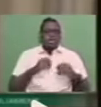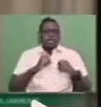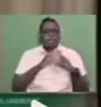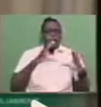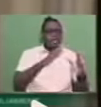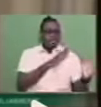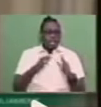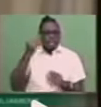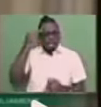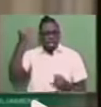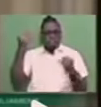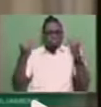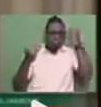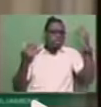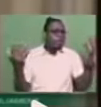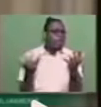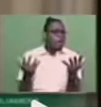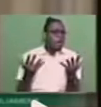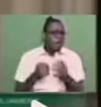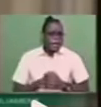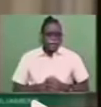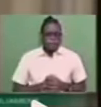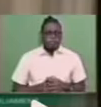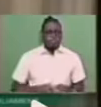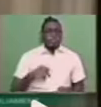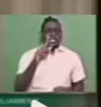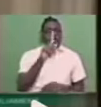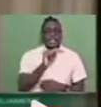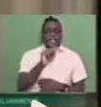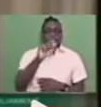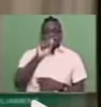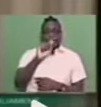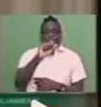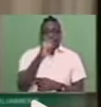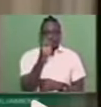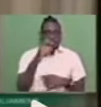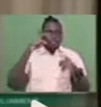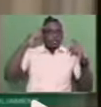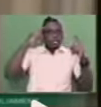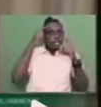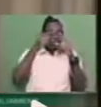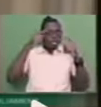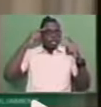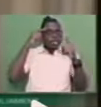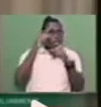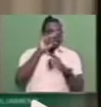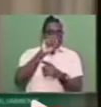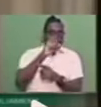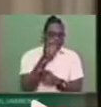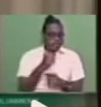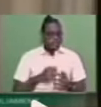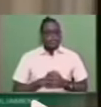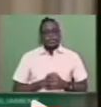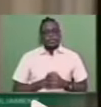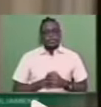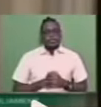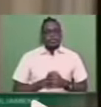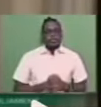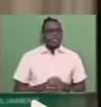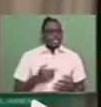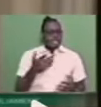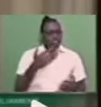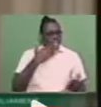a tax break to persons who are unemployed. The tens of thousands who are not earning a